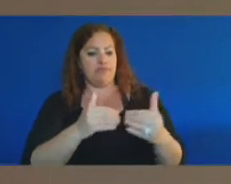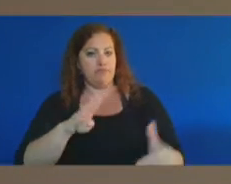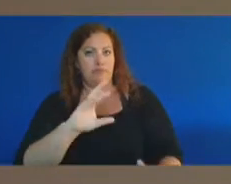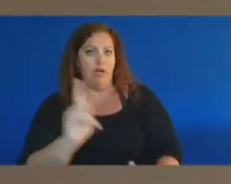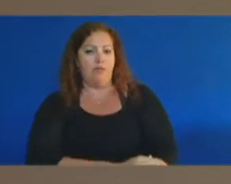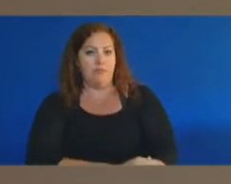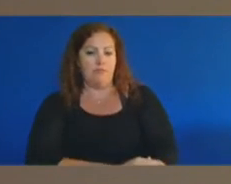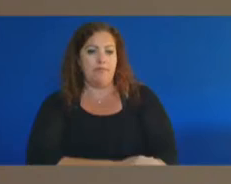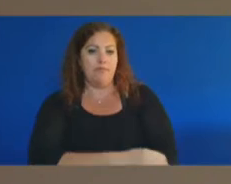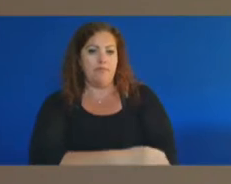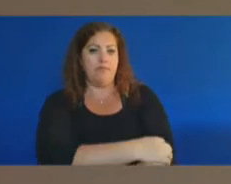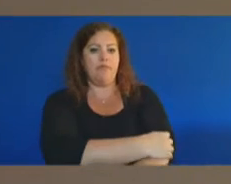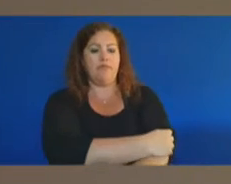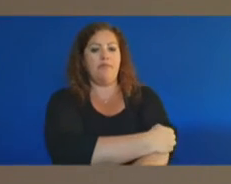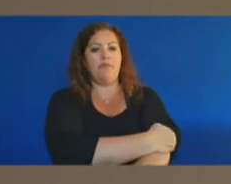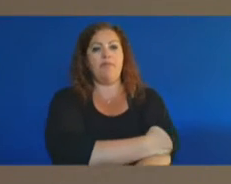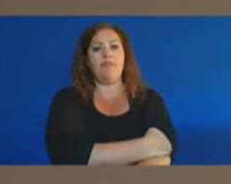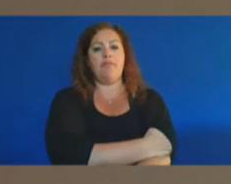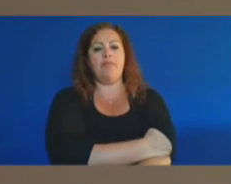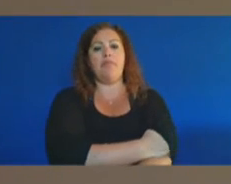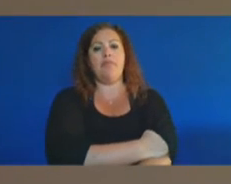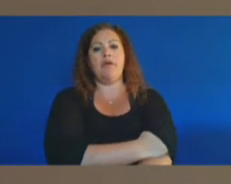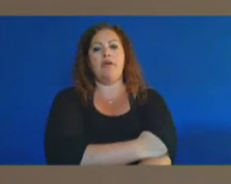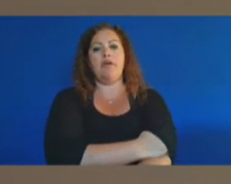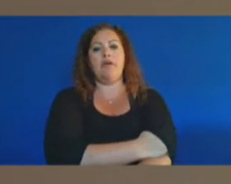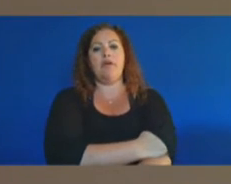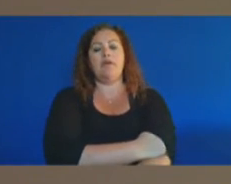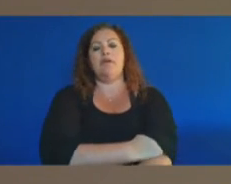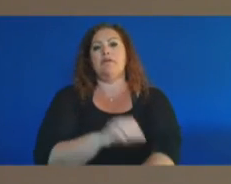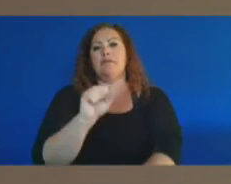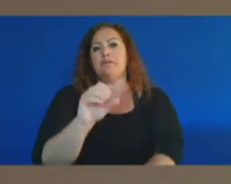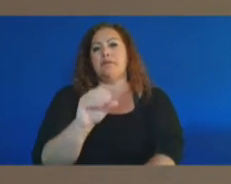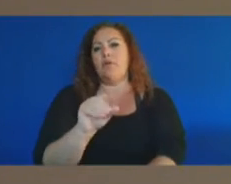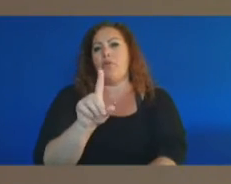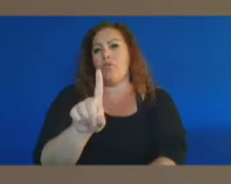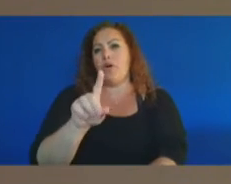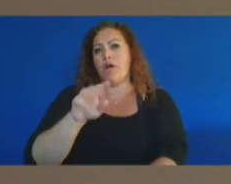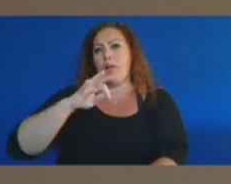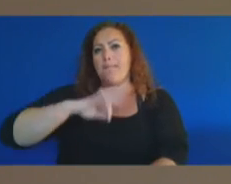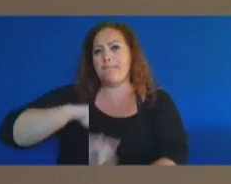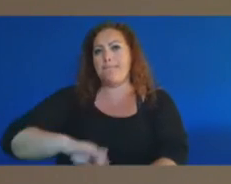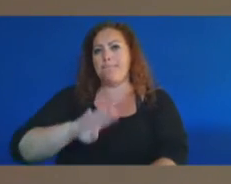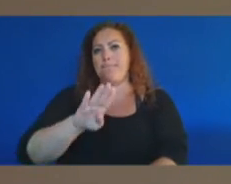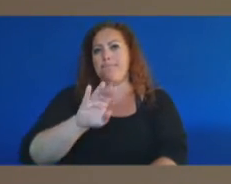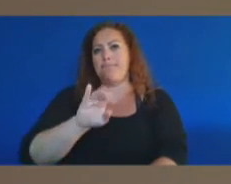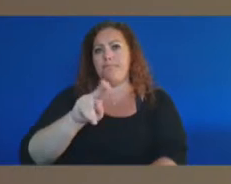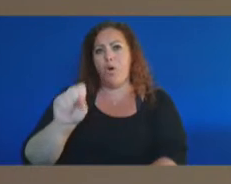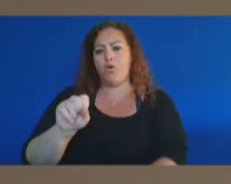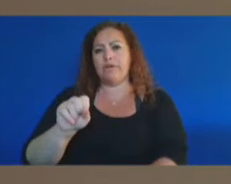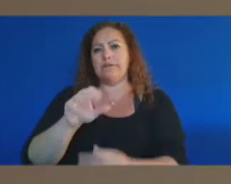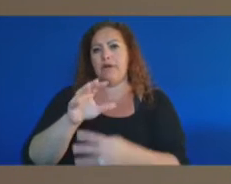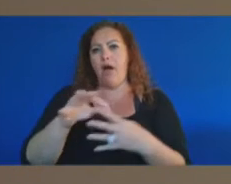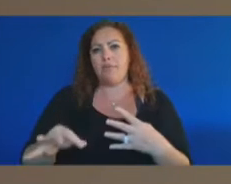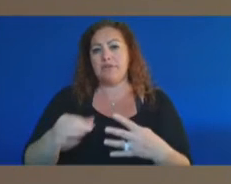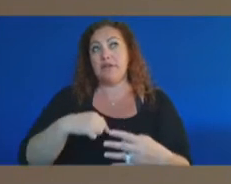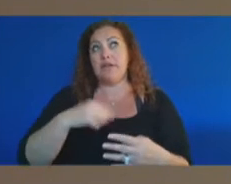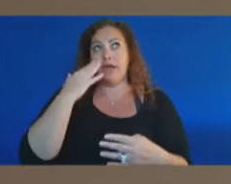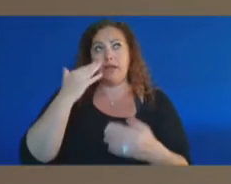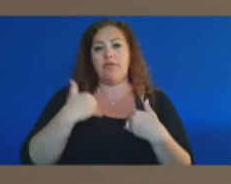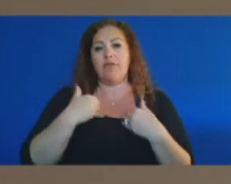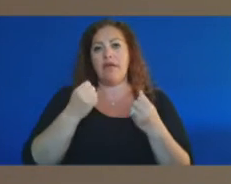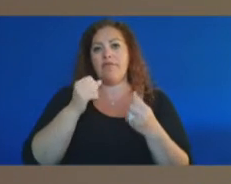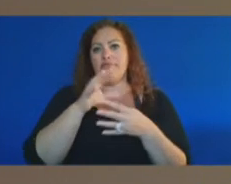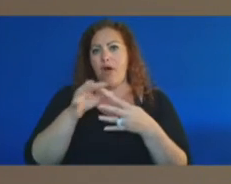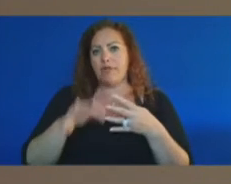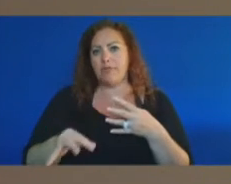block so what bonus option I know there are multiple options as to uh housing